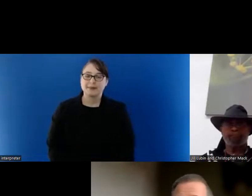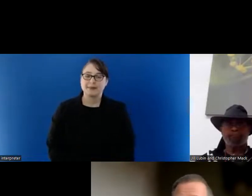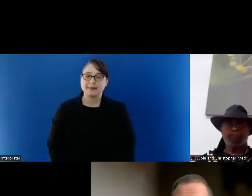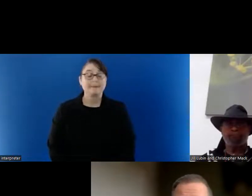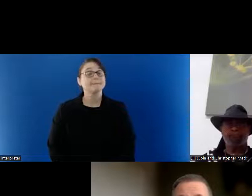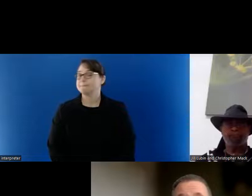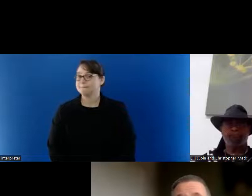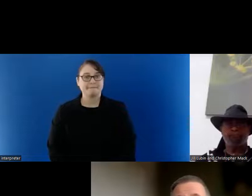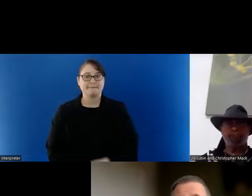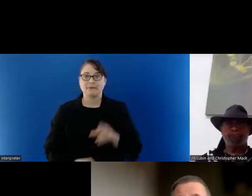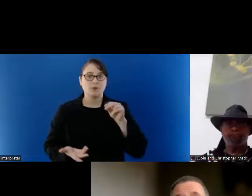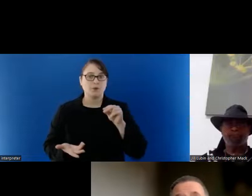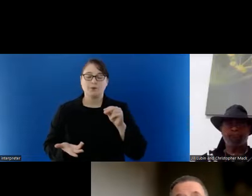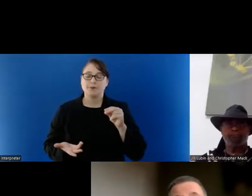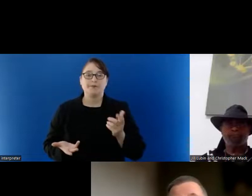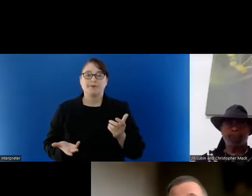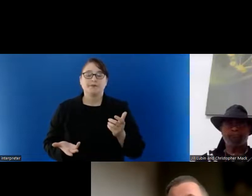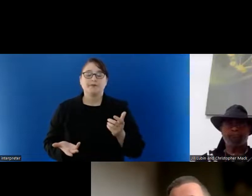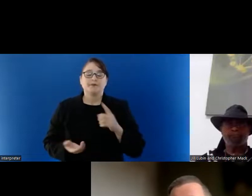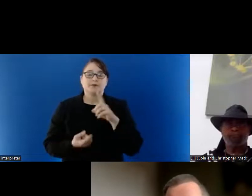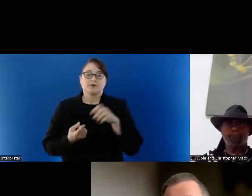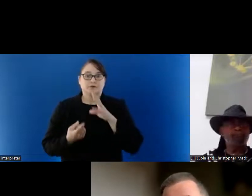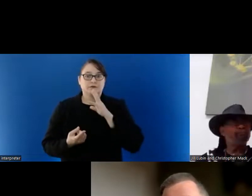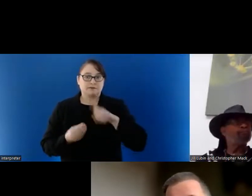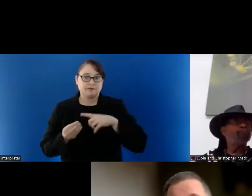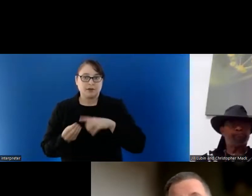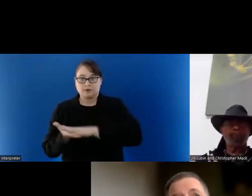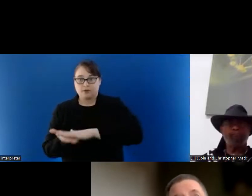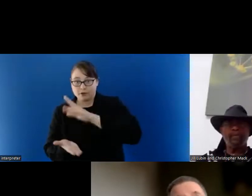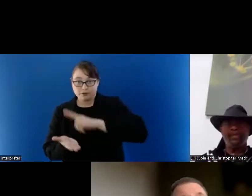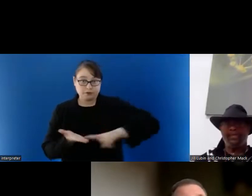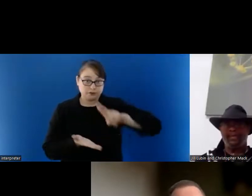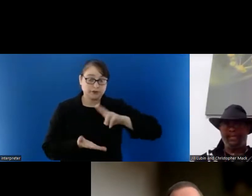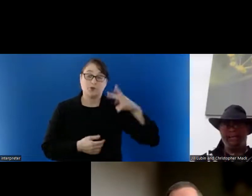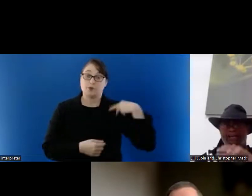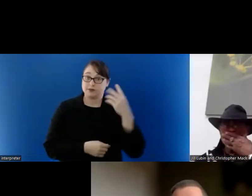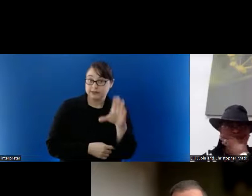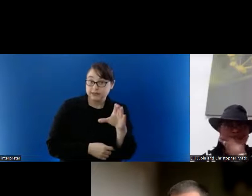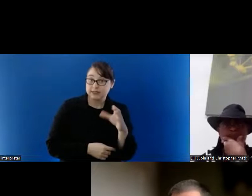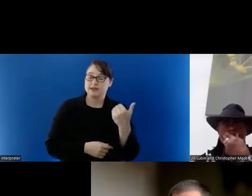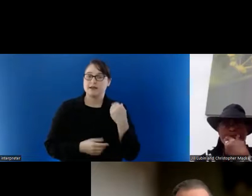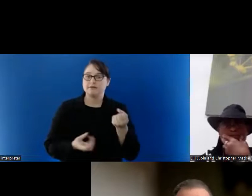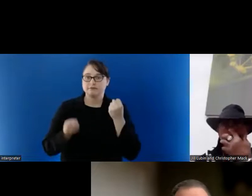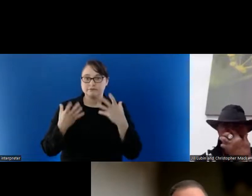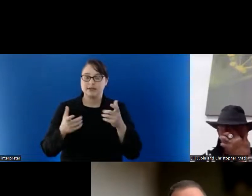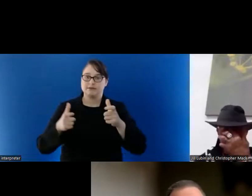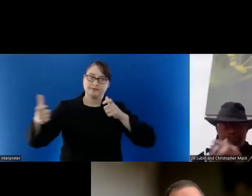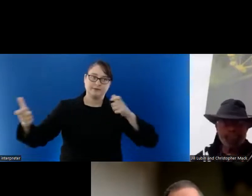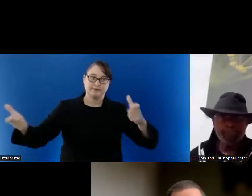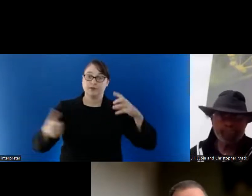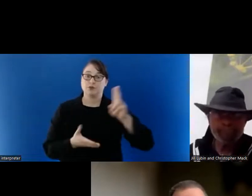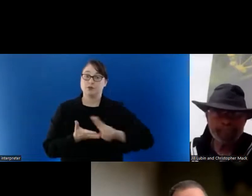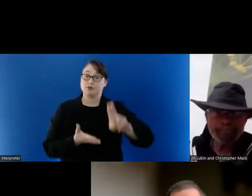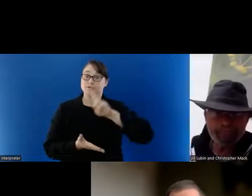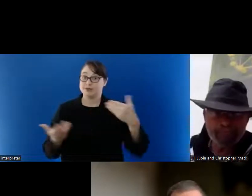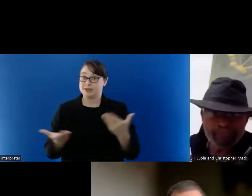No. When you talk about colleges and universities, Washington, D.C., we have many major universities here. We're a small